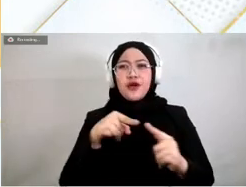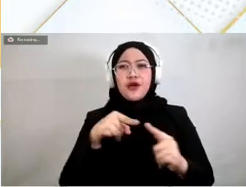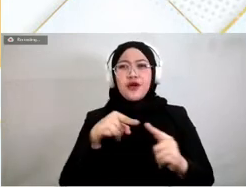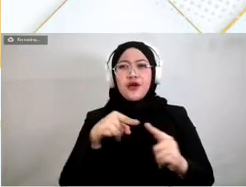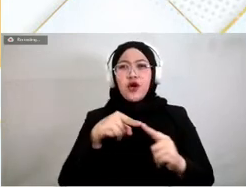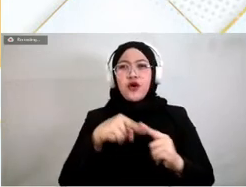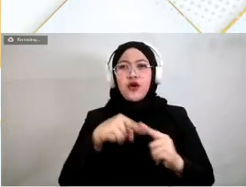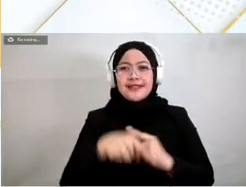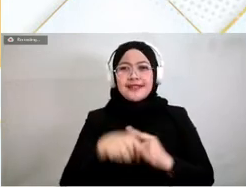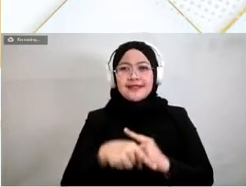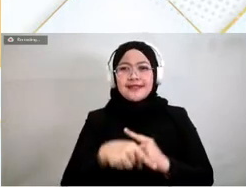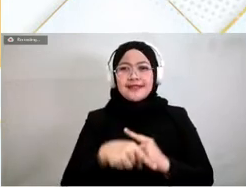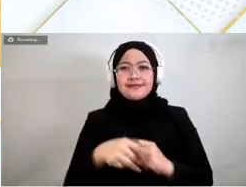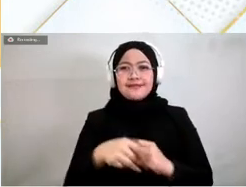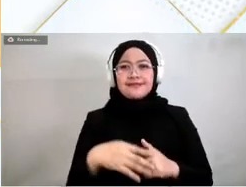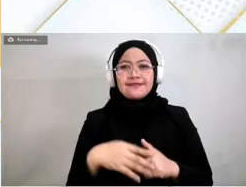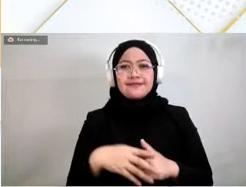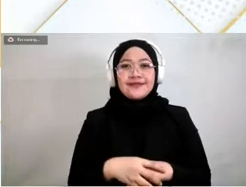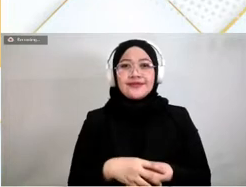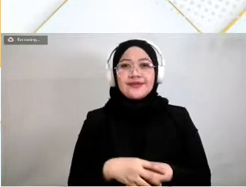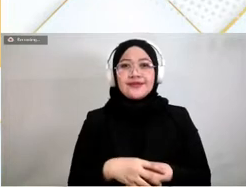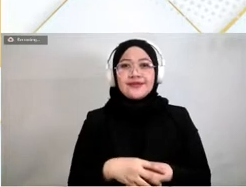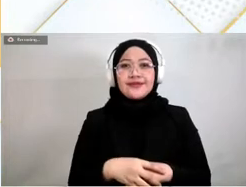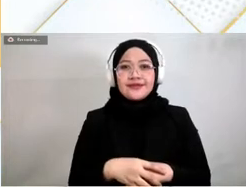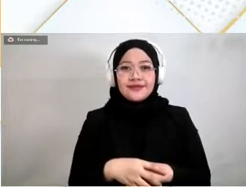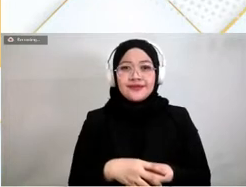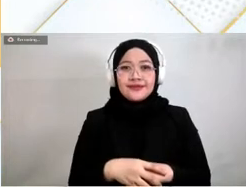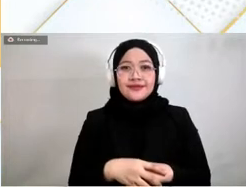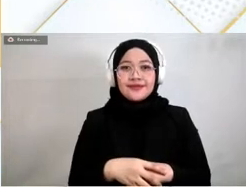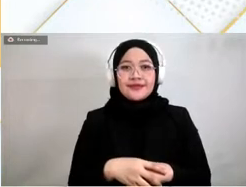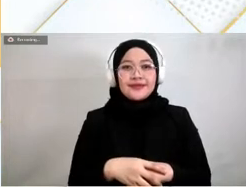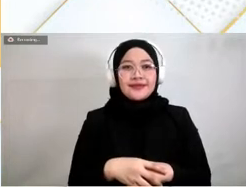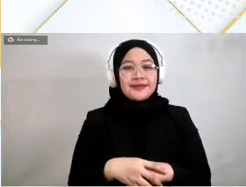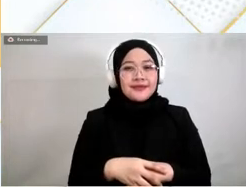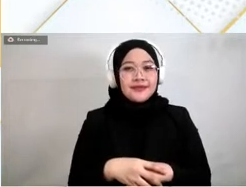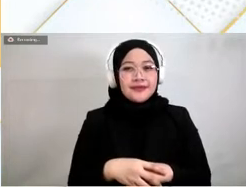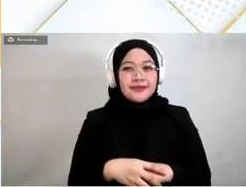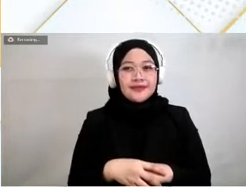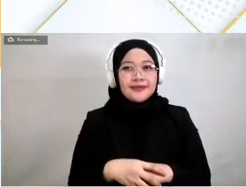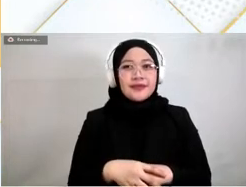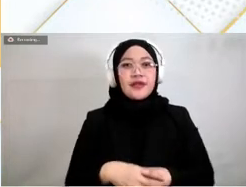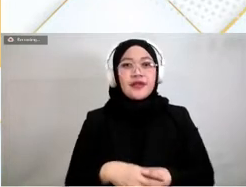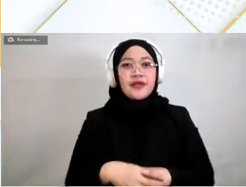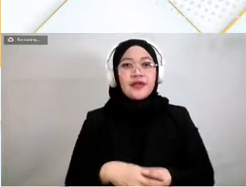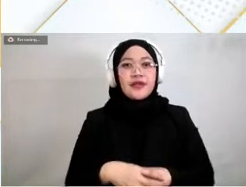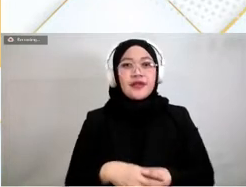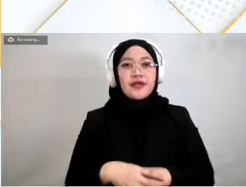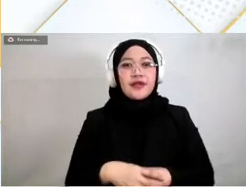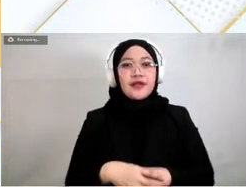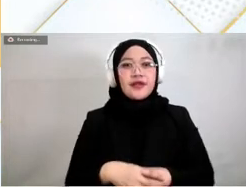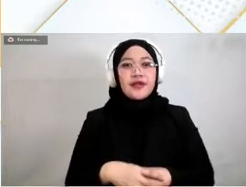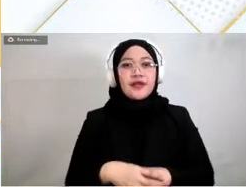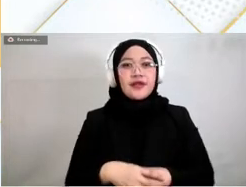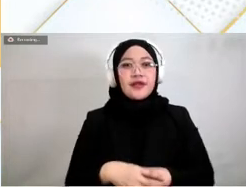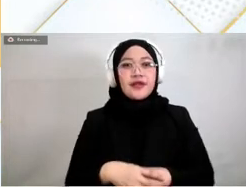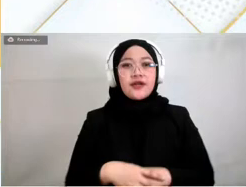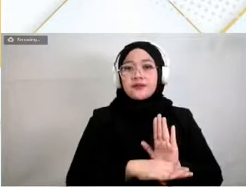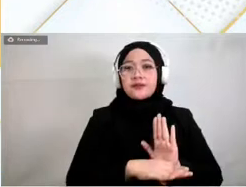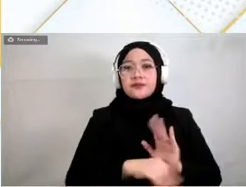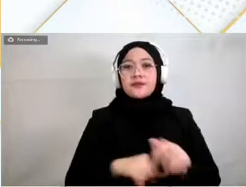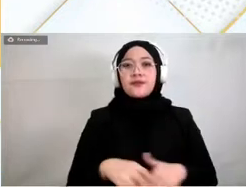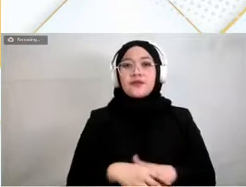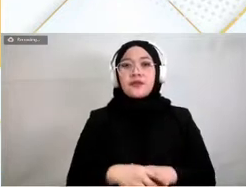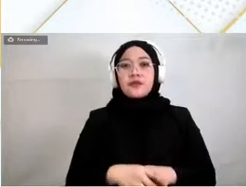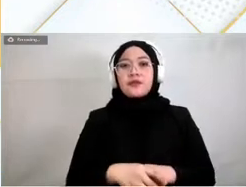Before proceeding, let me just allow some protocols, you know, to be observed. And